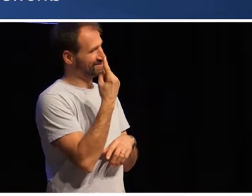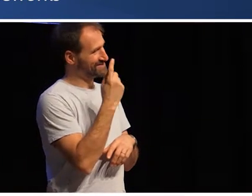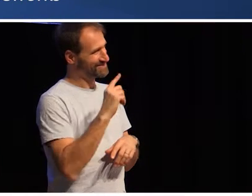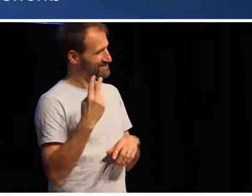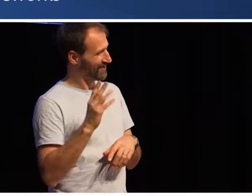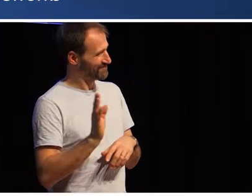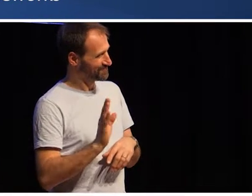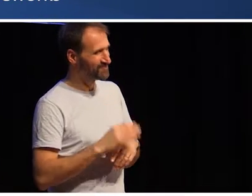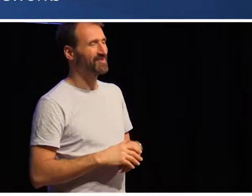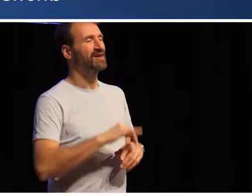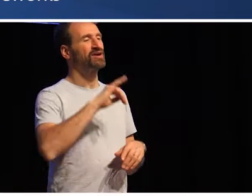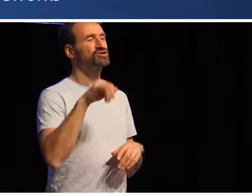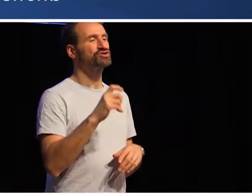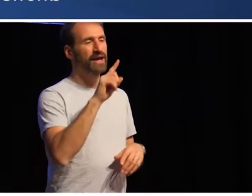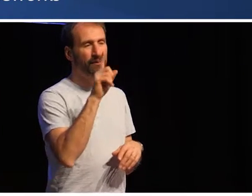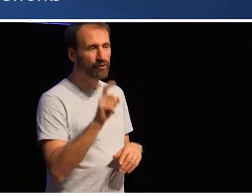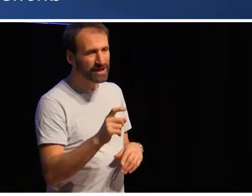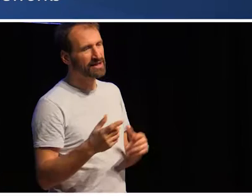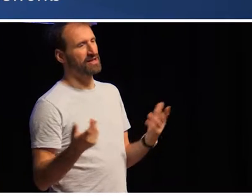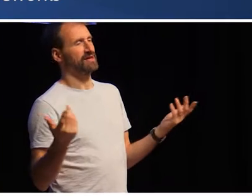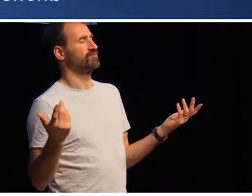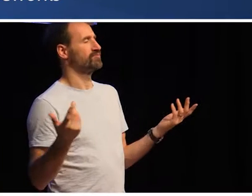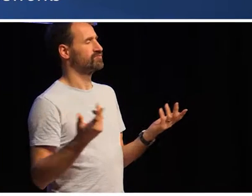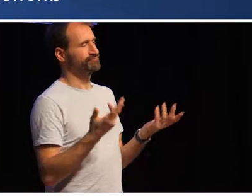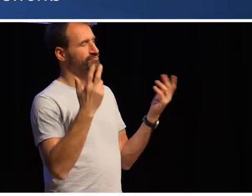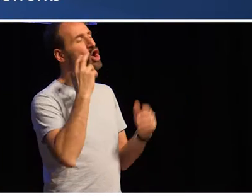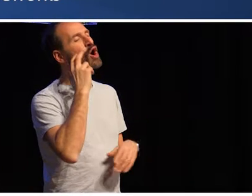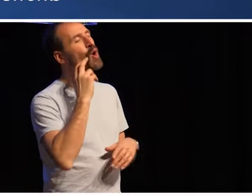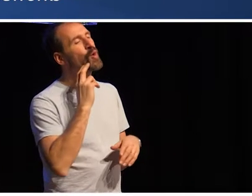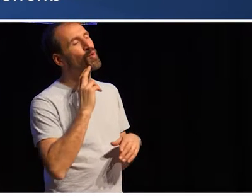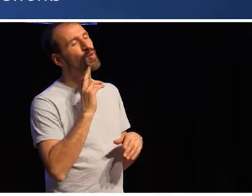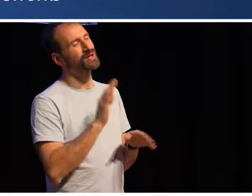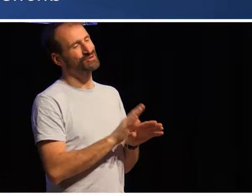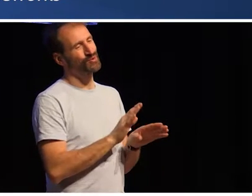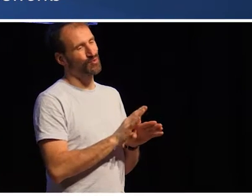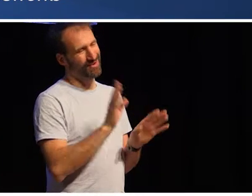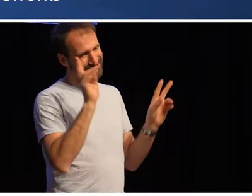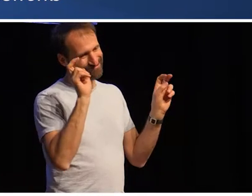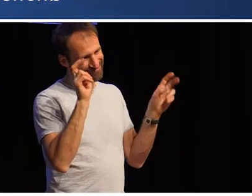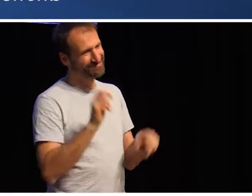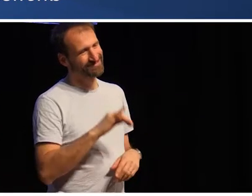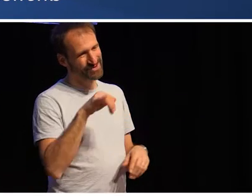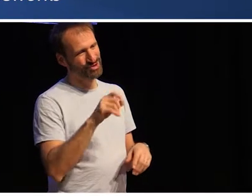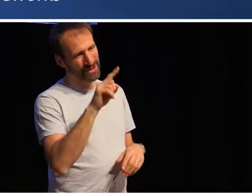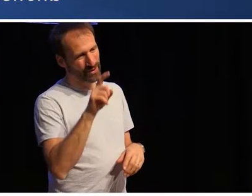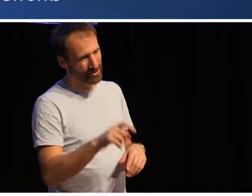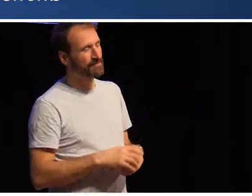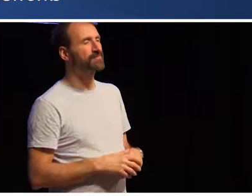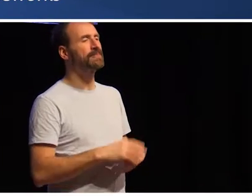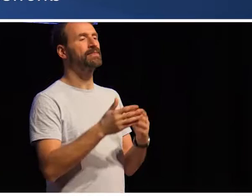jQuery, so old school jQuery. Open layers